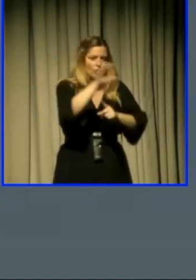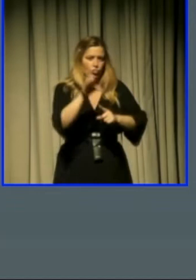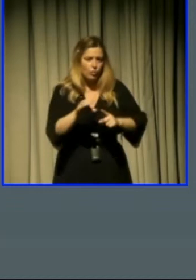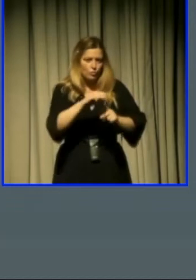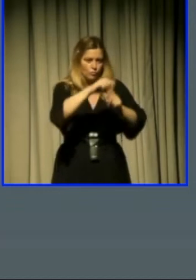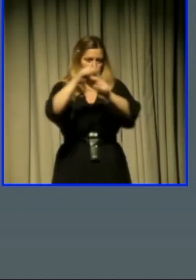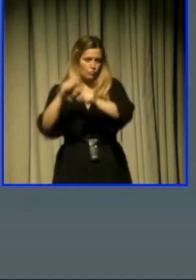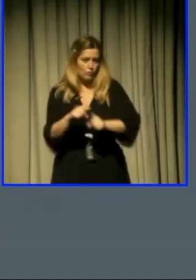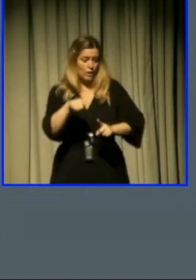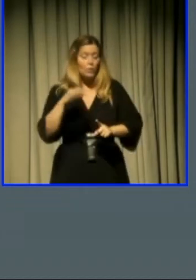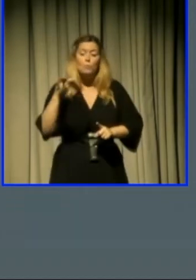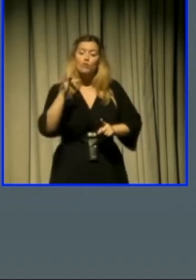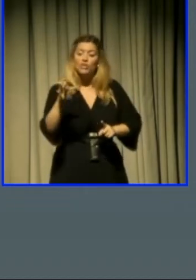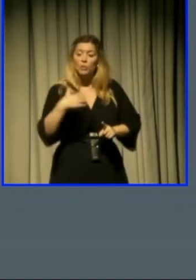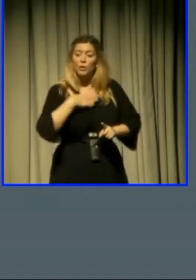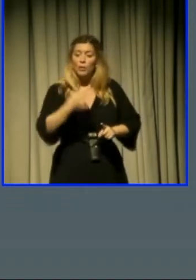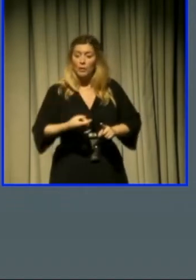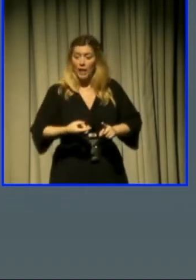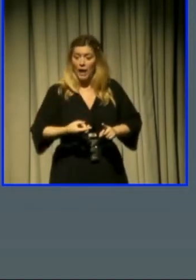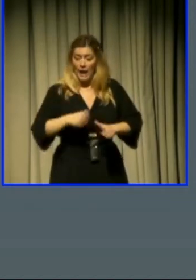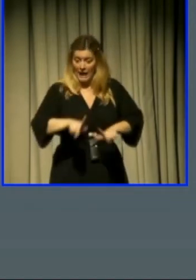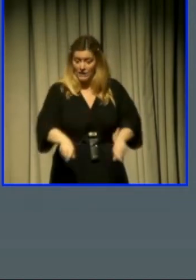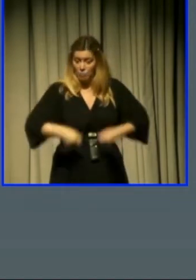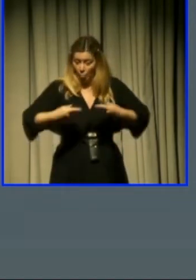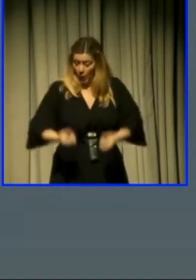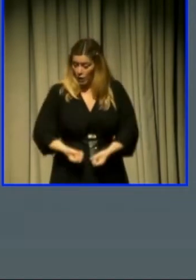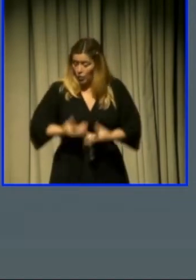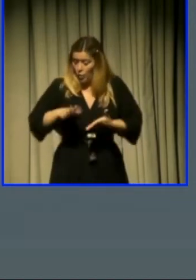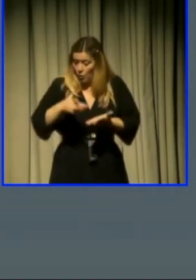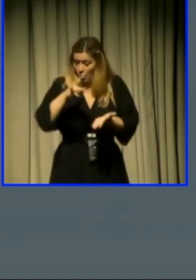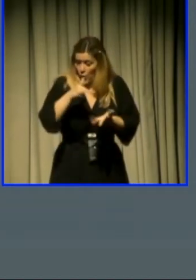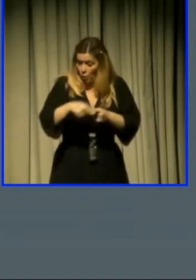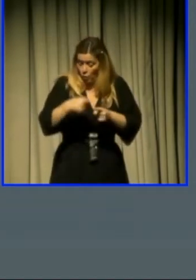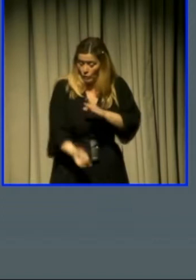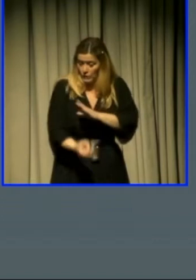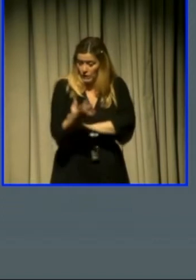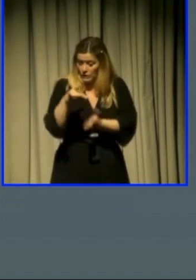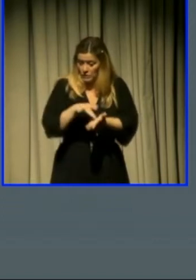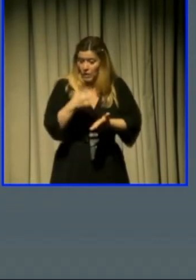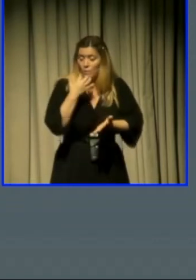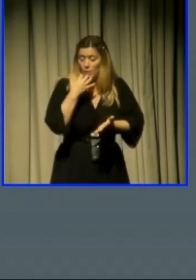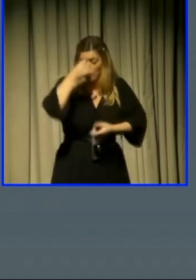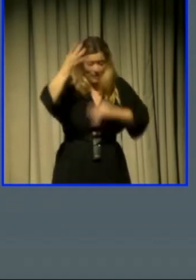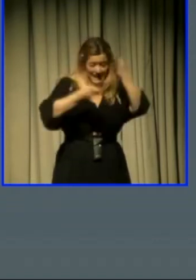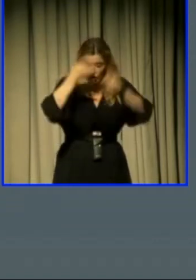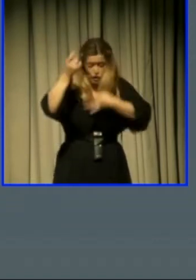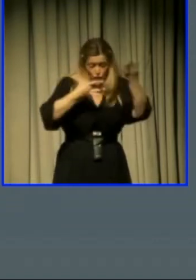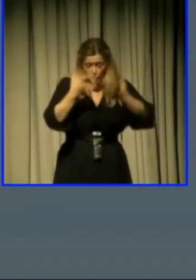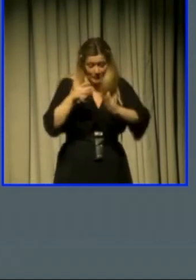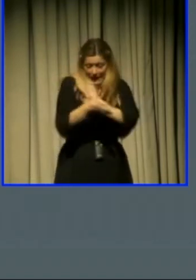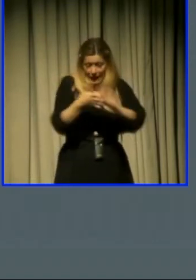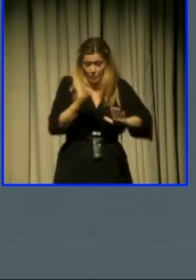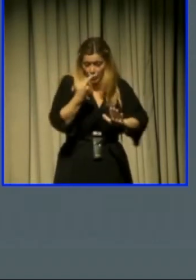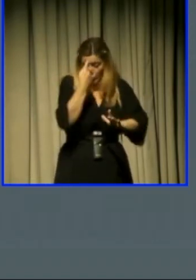with things that are happening. So, if you wanted to brainstorm quickly an idea with someone, the idea is you can go up to